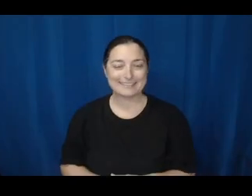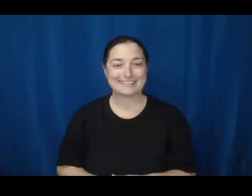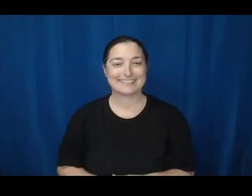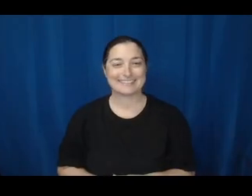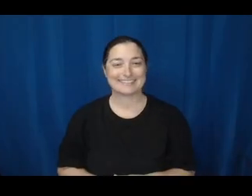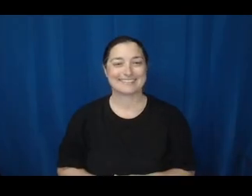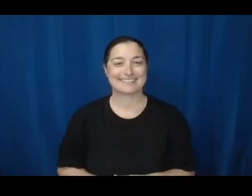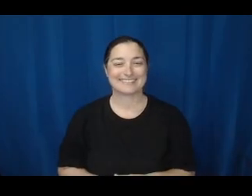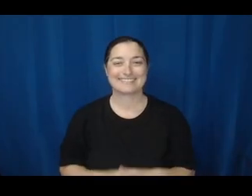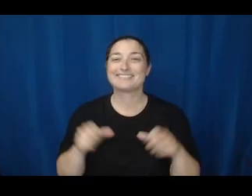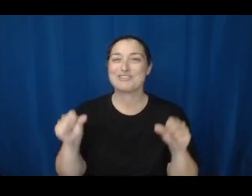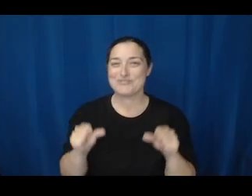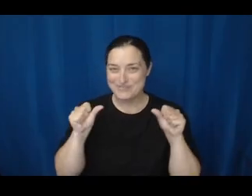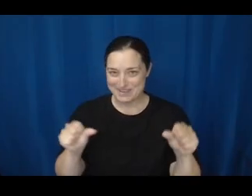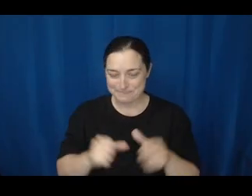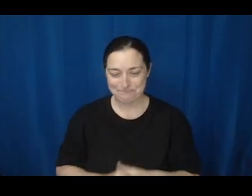Okay. Sorry.